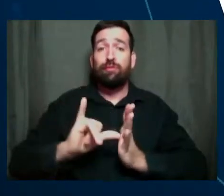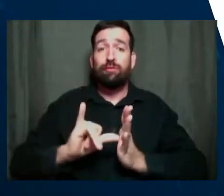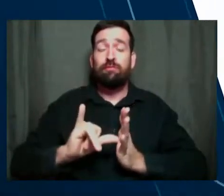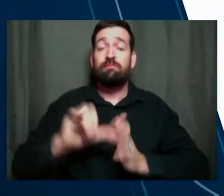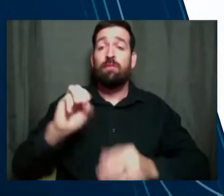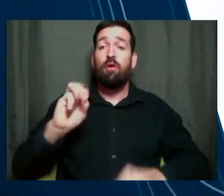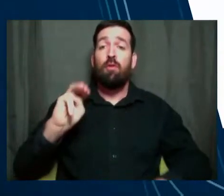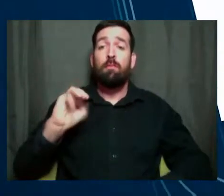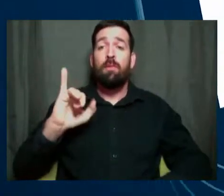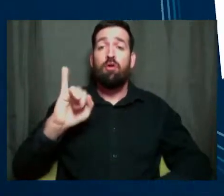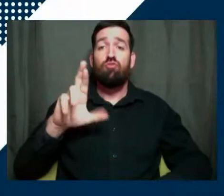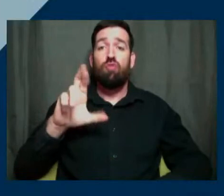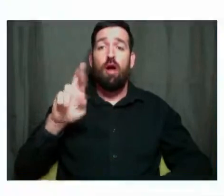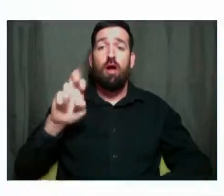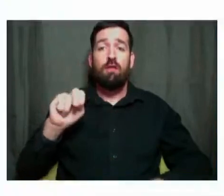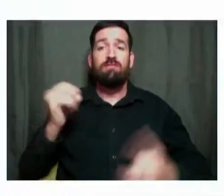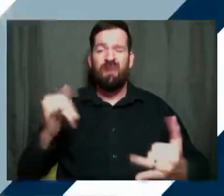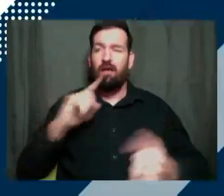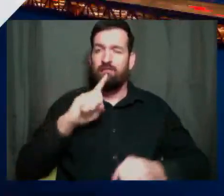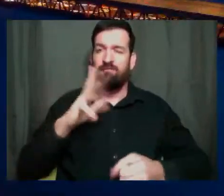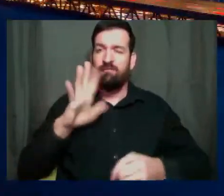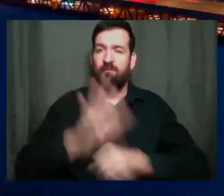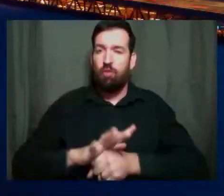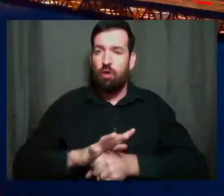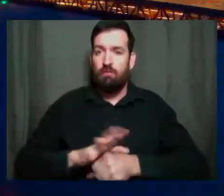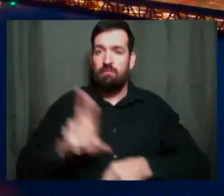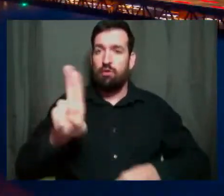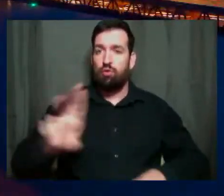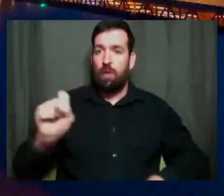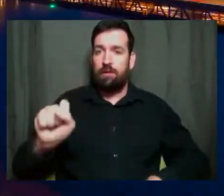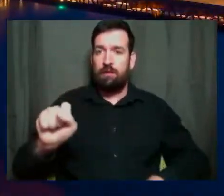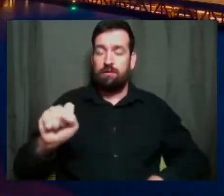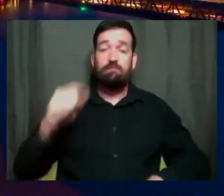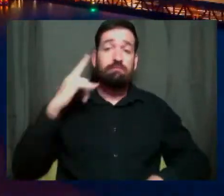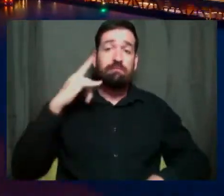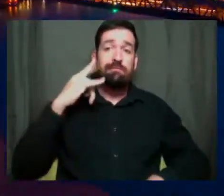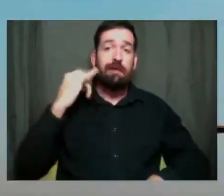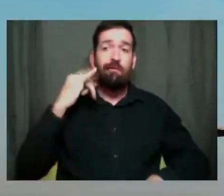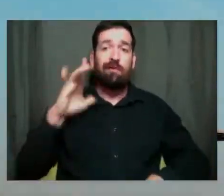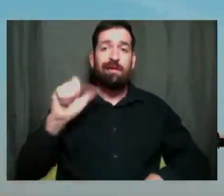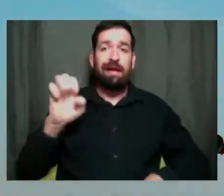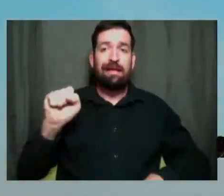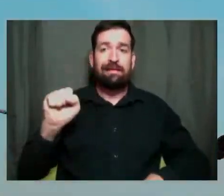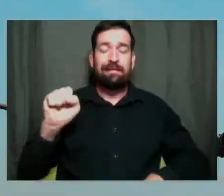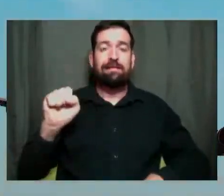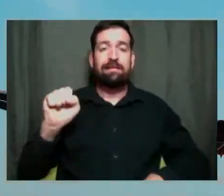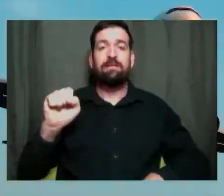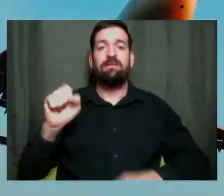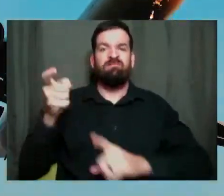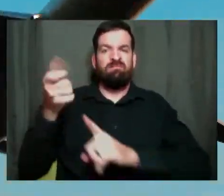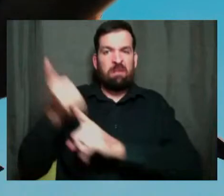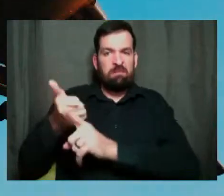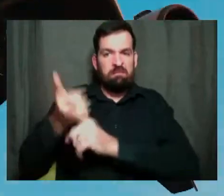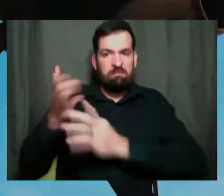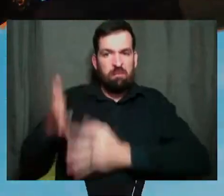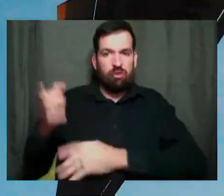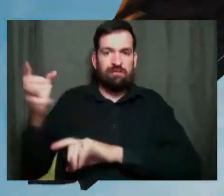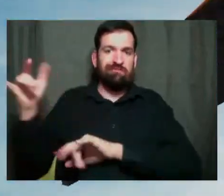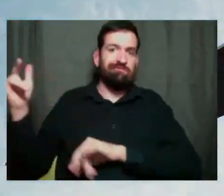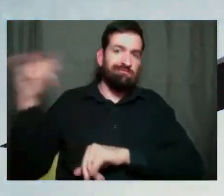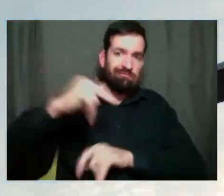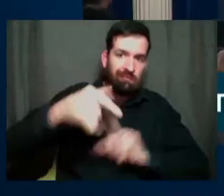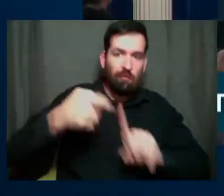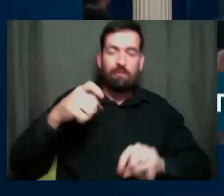is now confirmed in the U.S. The California case is an individual who traveled from South Africa on November